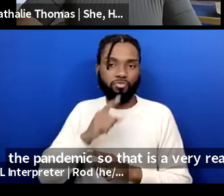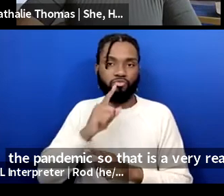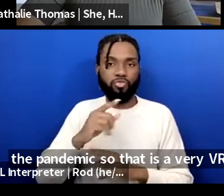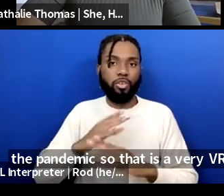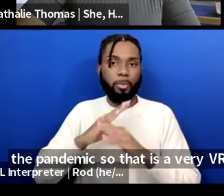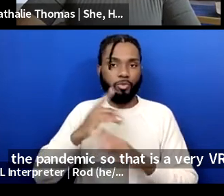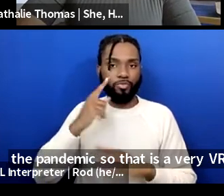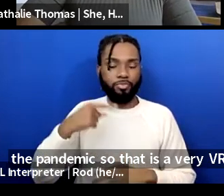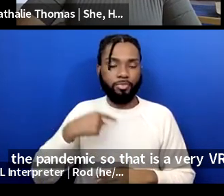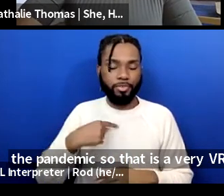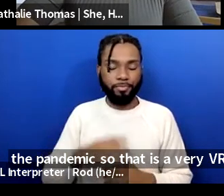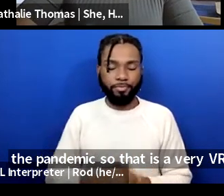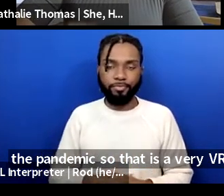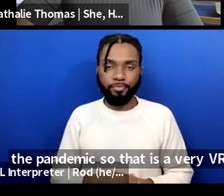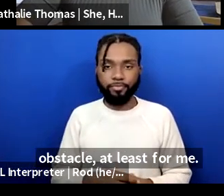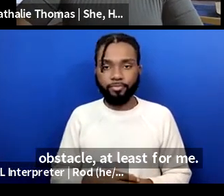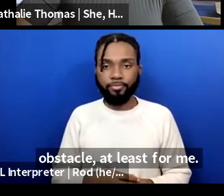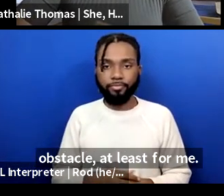me.